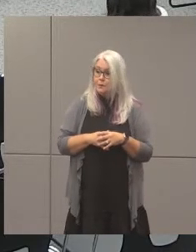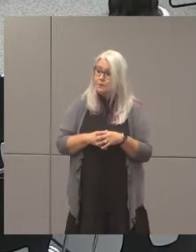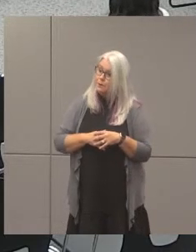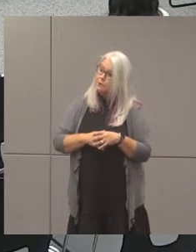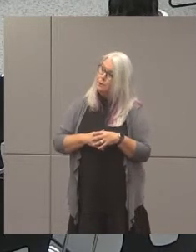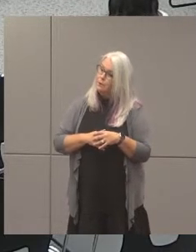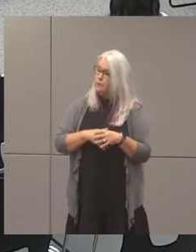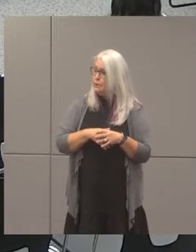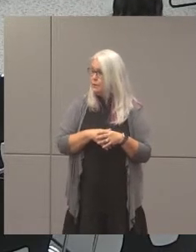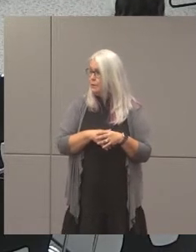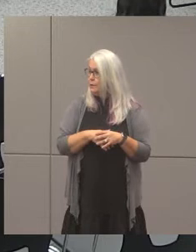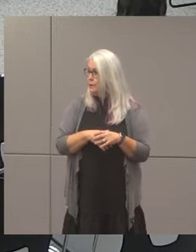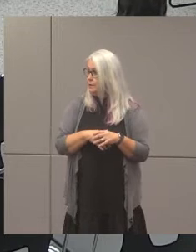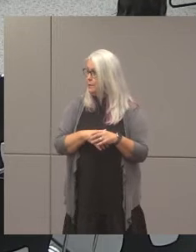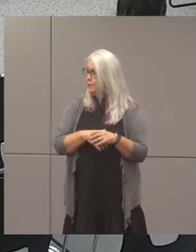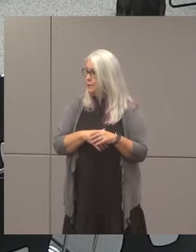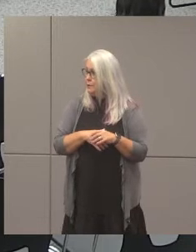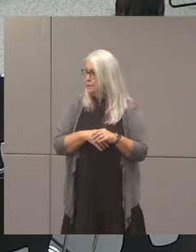Yes.